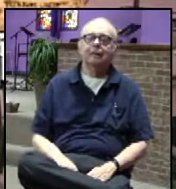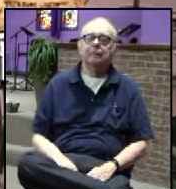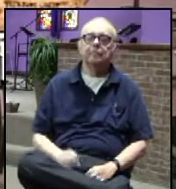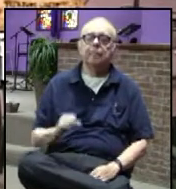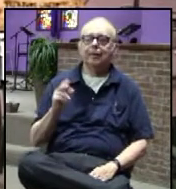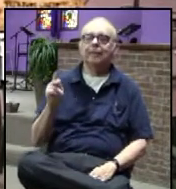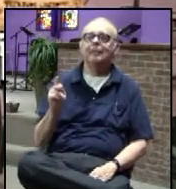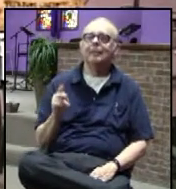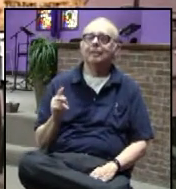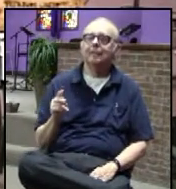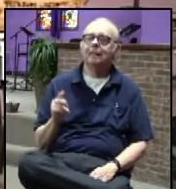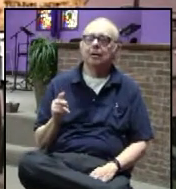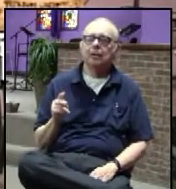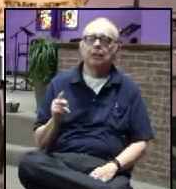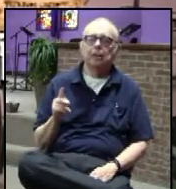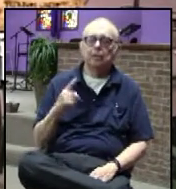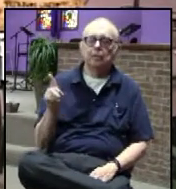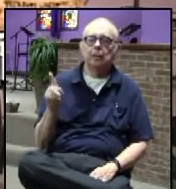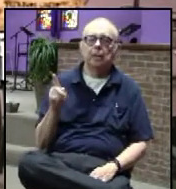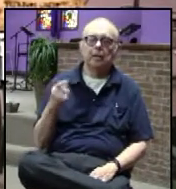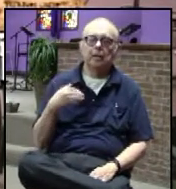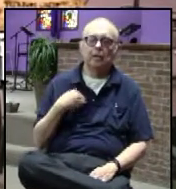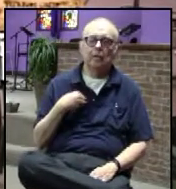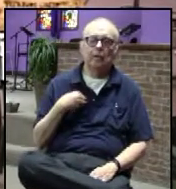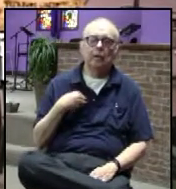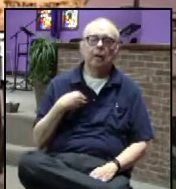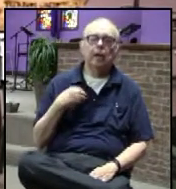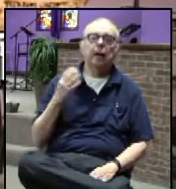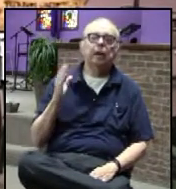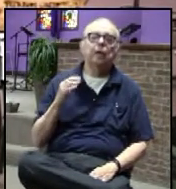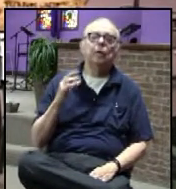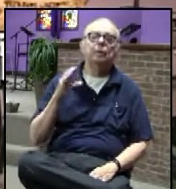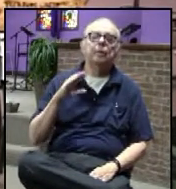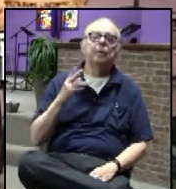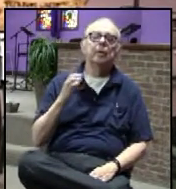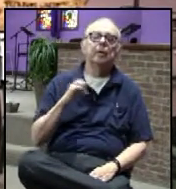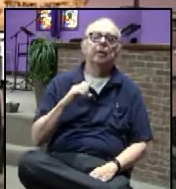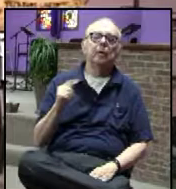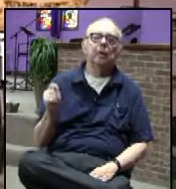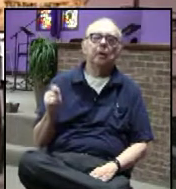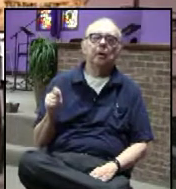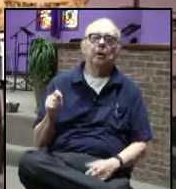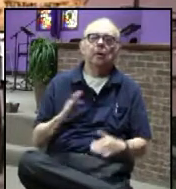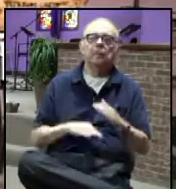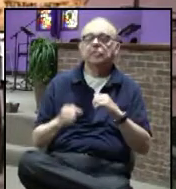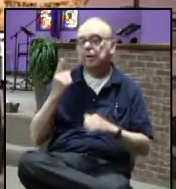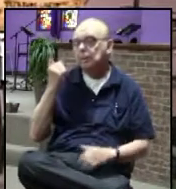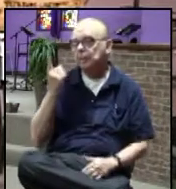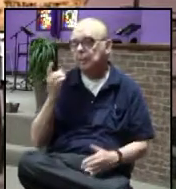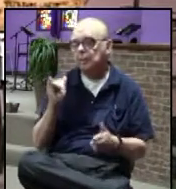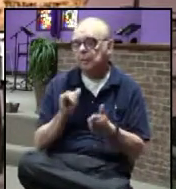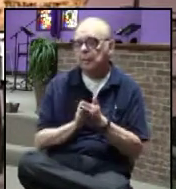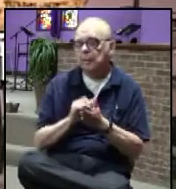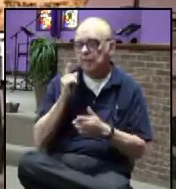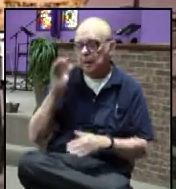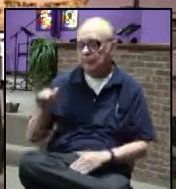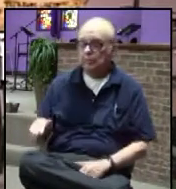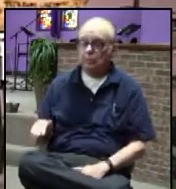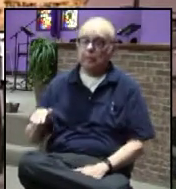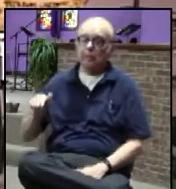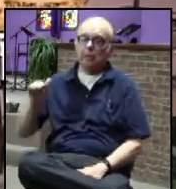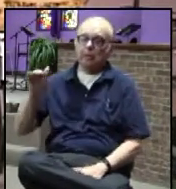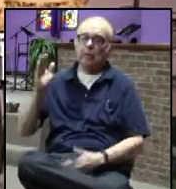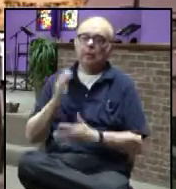All right. So for those of you that had a hope chest, you basically understood that as you were growing